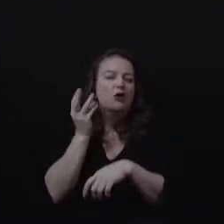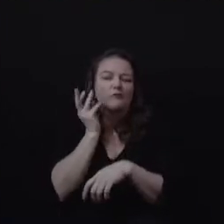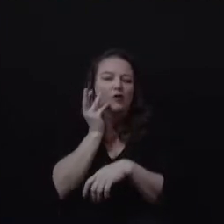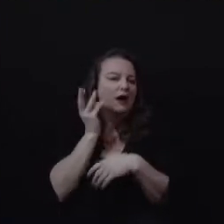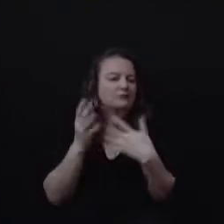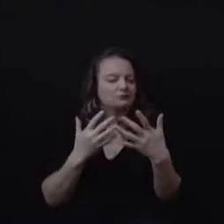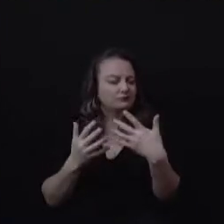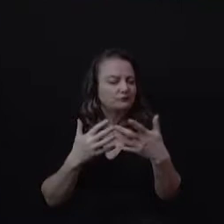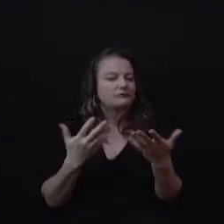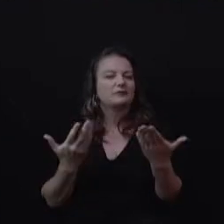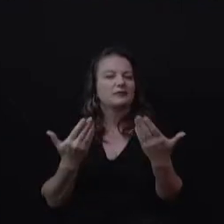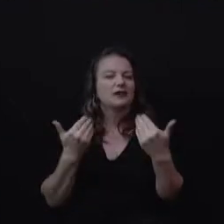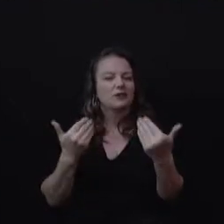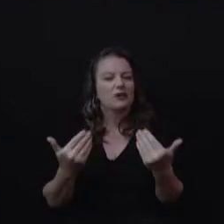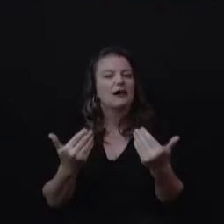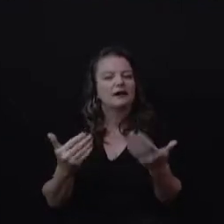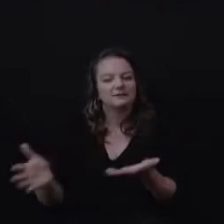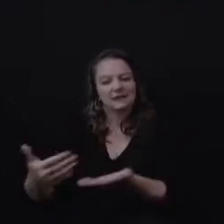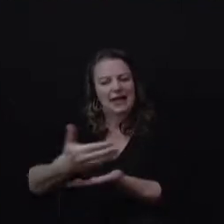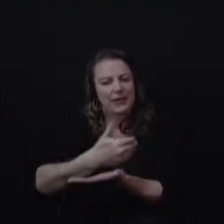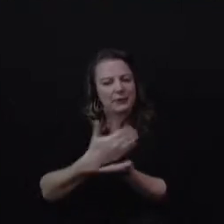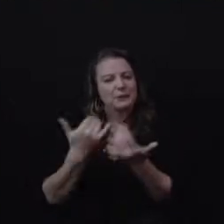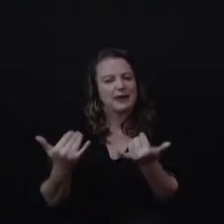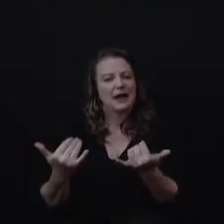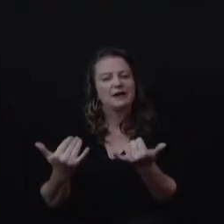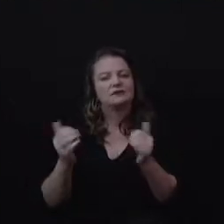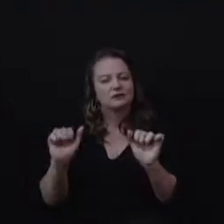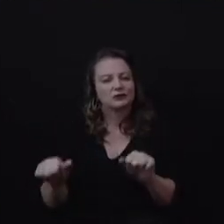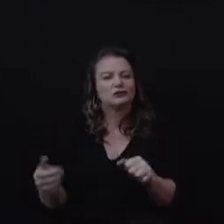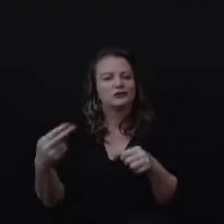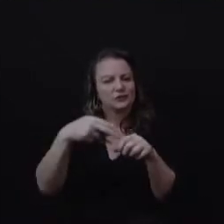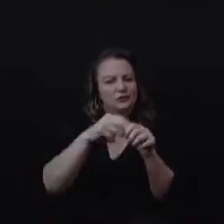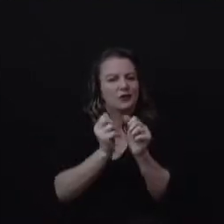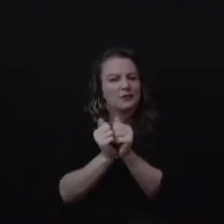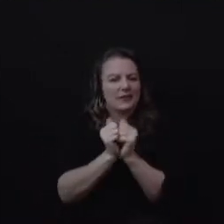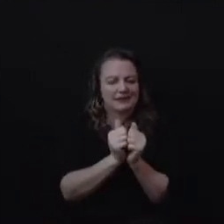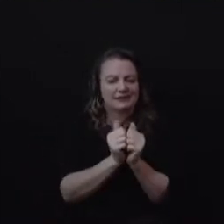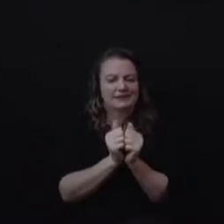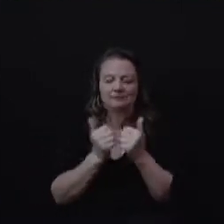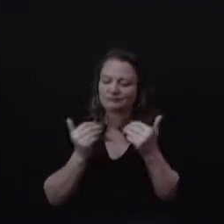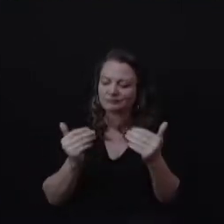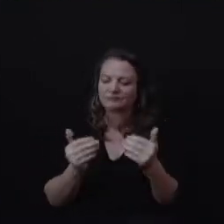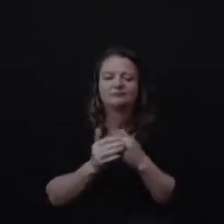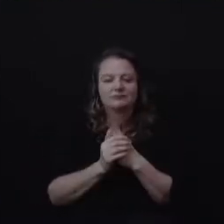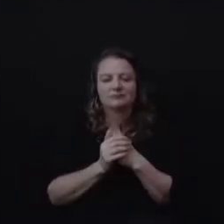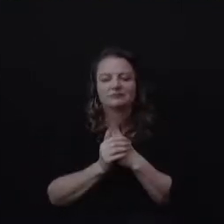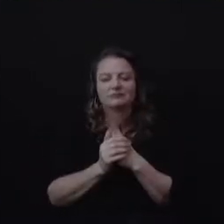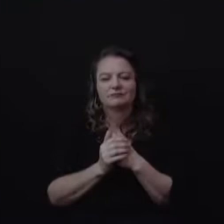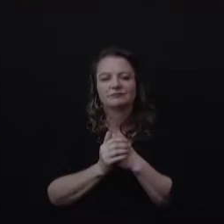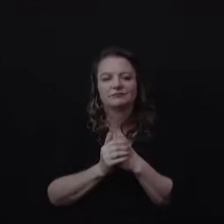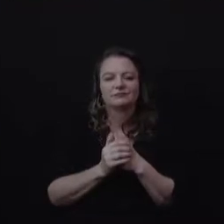sort, if you can be putting those things together now to partake with us, we would invite you to do that.